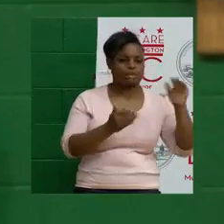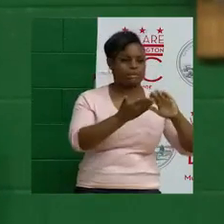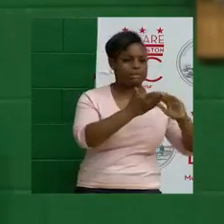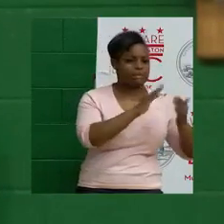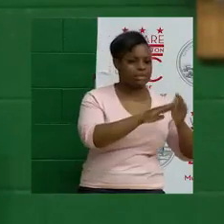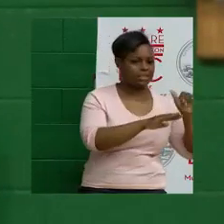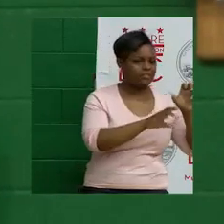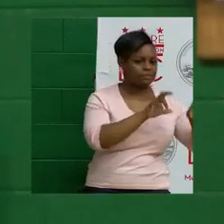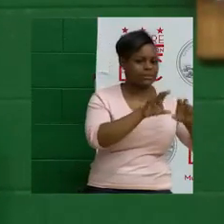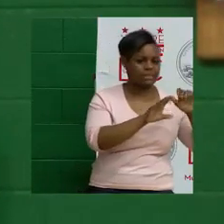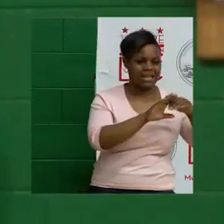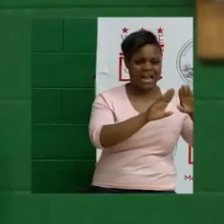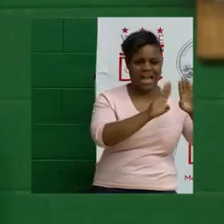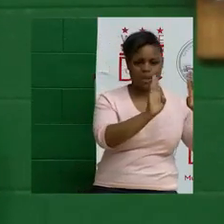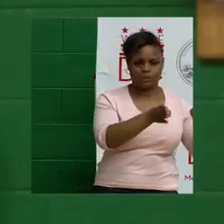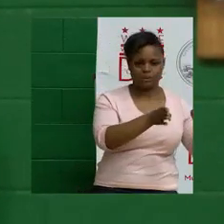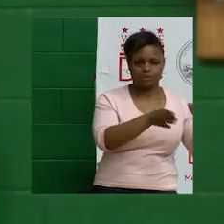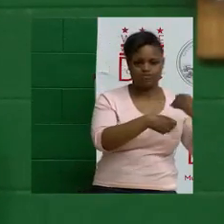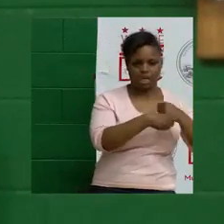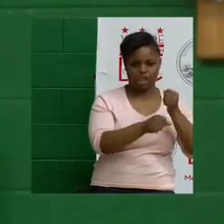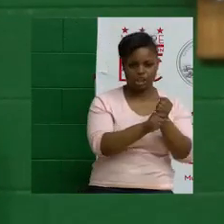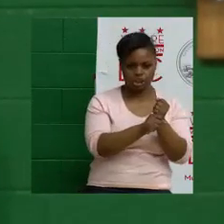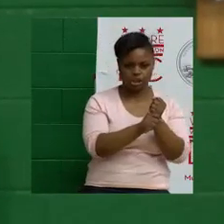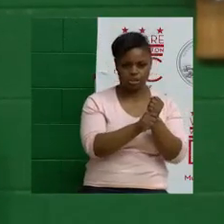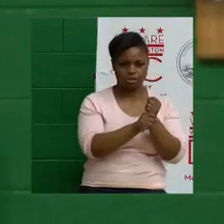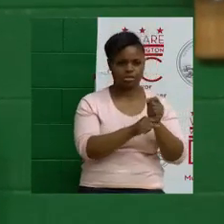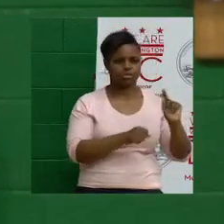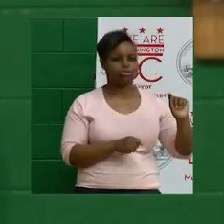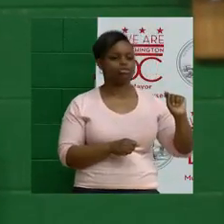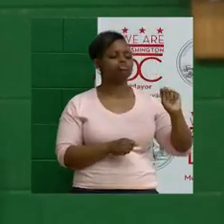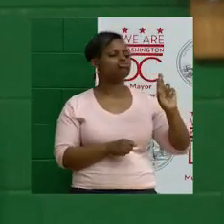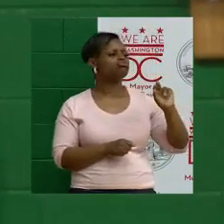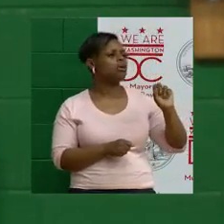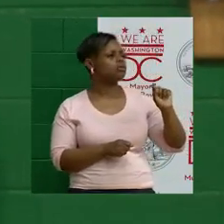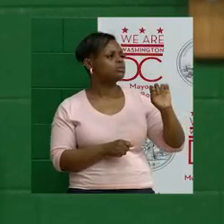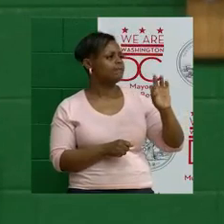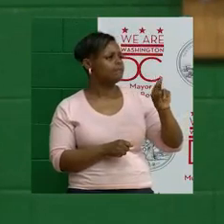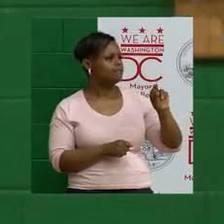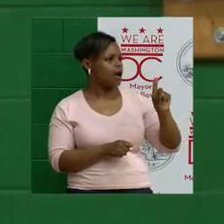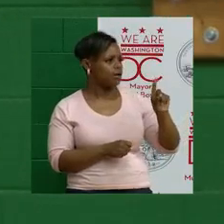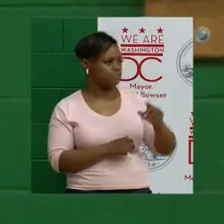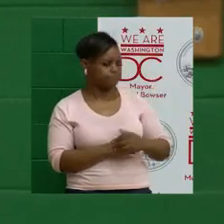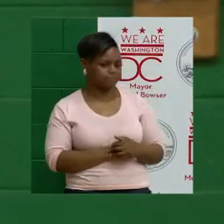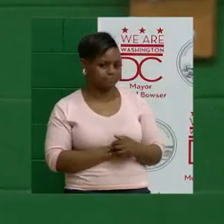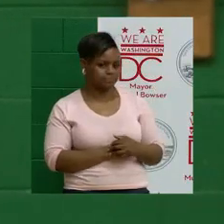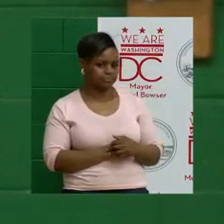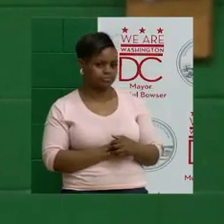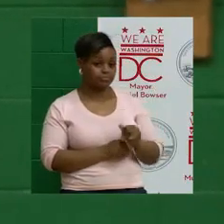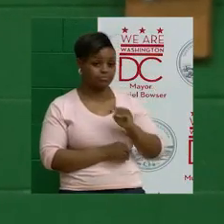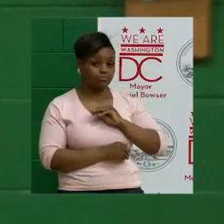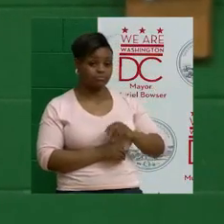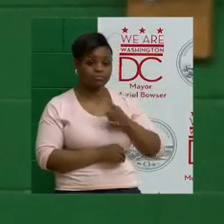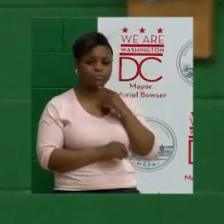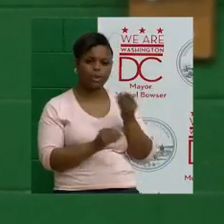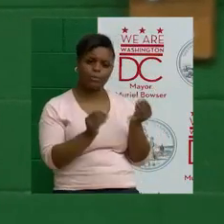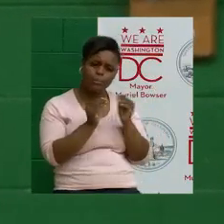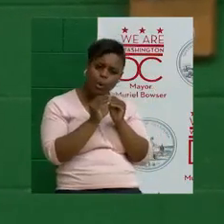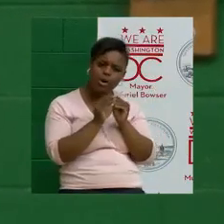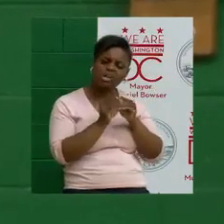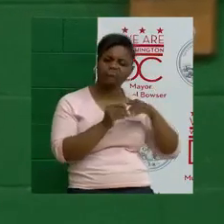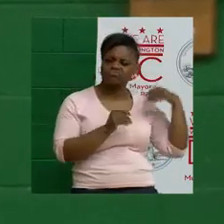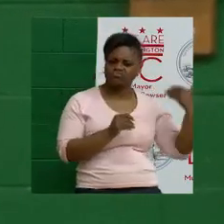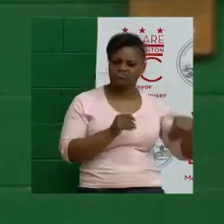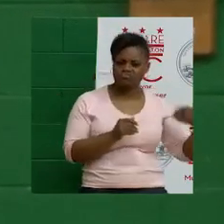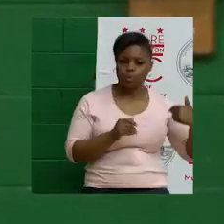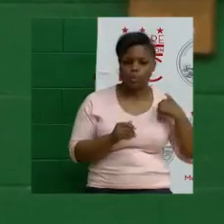city through our Housing Production Trust Fund, but there's, as the mayor mentioned, there's more to do, and we look forward to thinking bigger and bolder in the